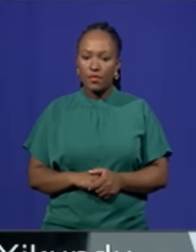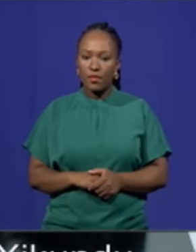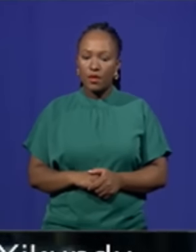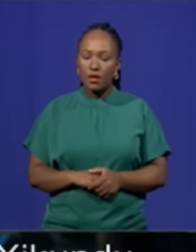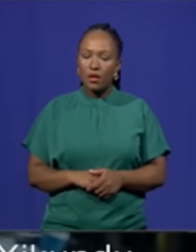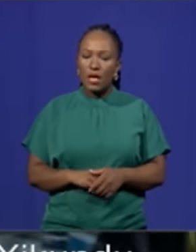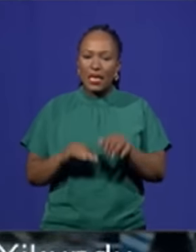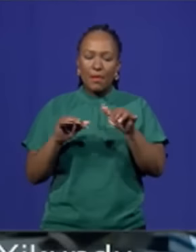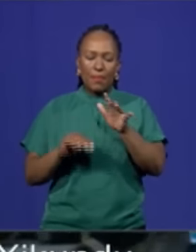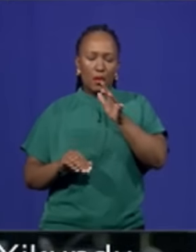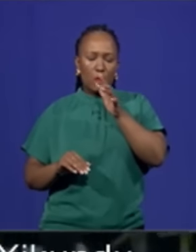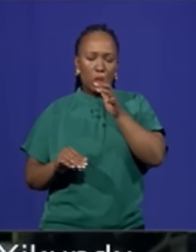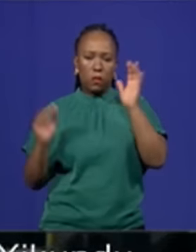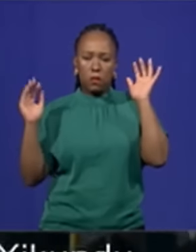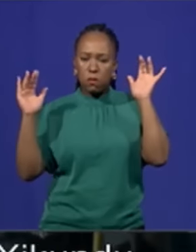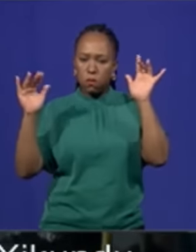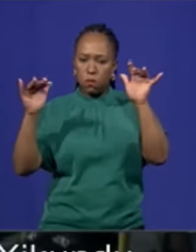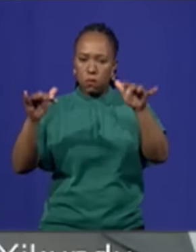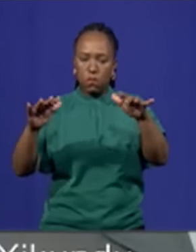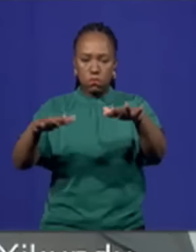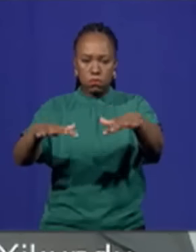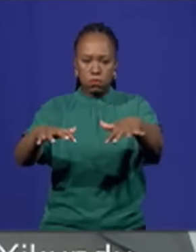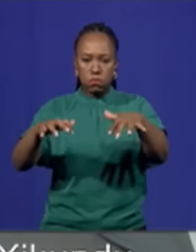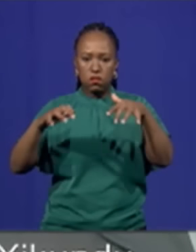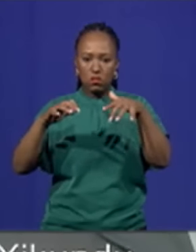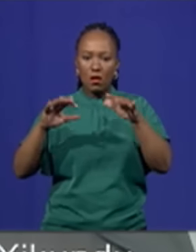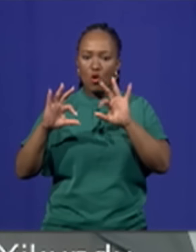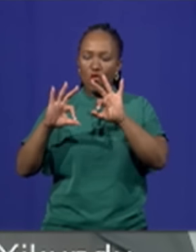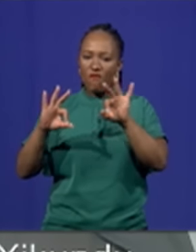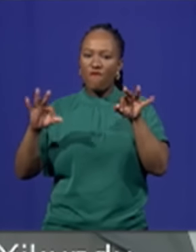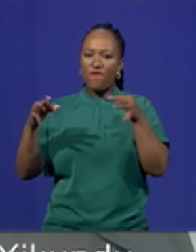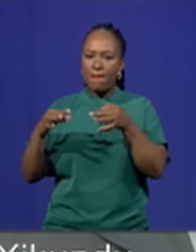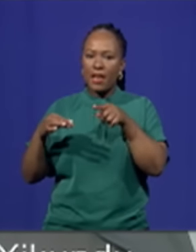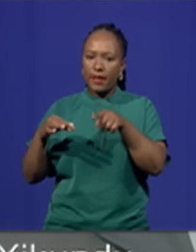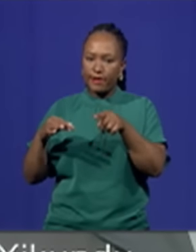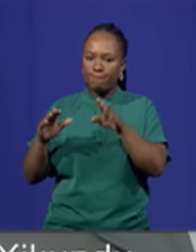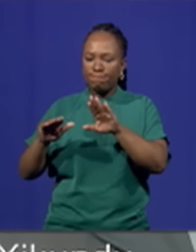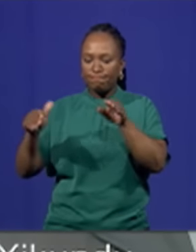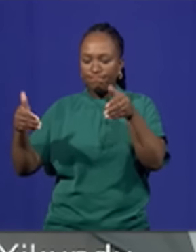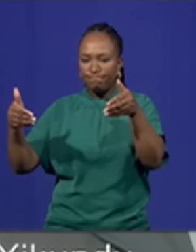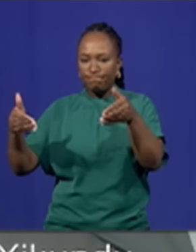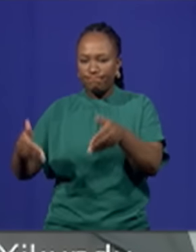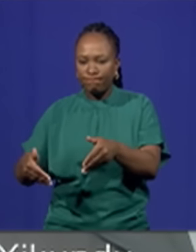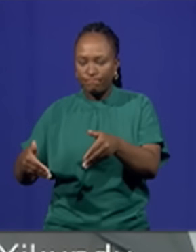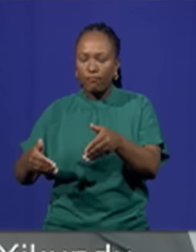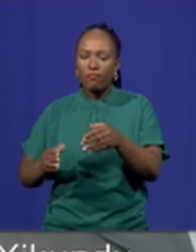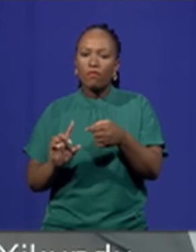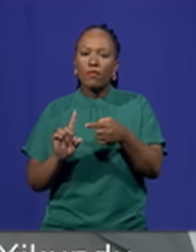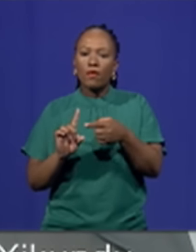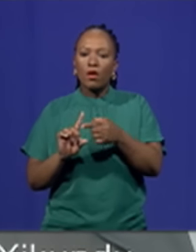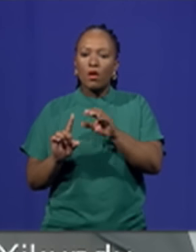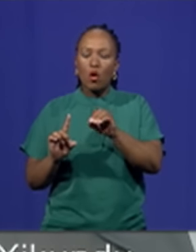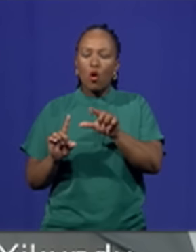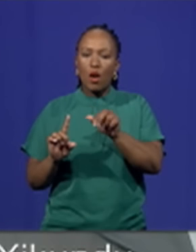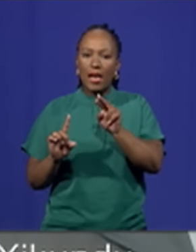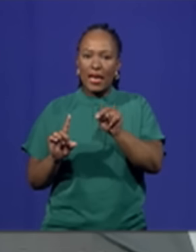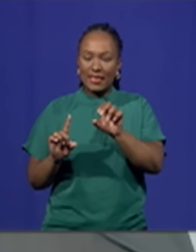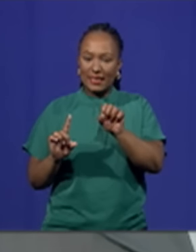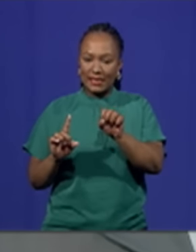Magologolo a batho ba go bokane go felegetša lapa la ga Maswanganyi leetong la bona la mafelelo. Collins Maswanganyi, mosadi wa